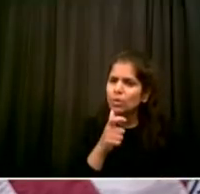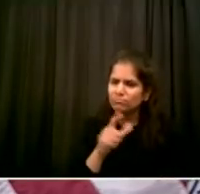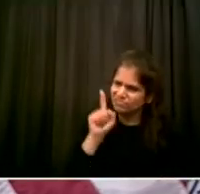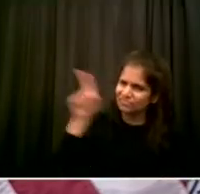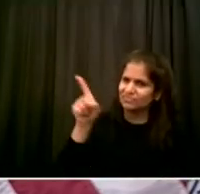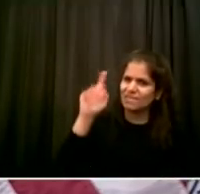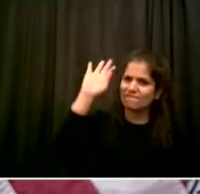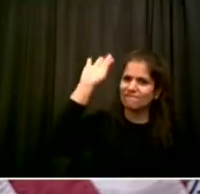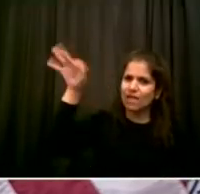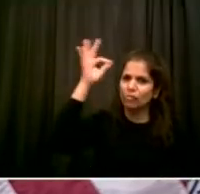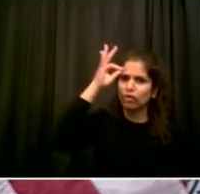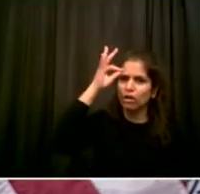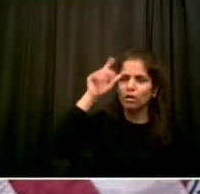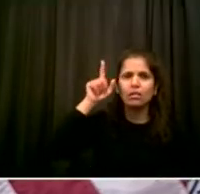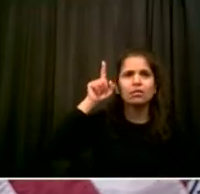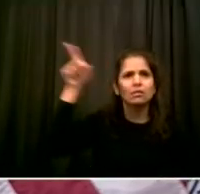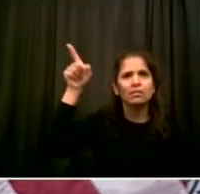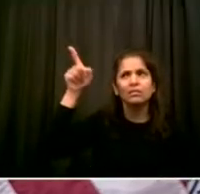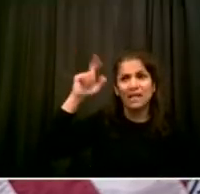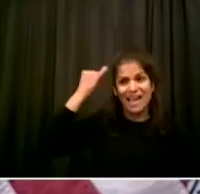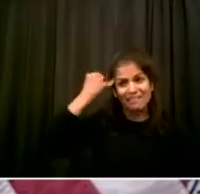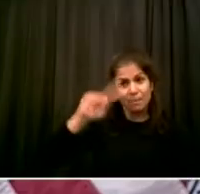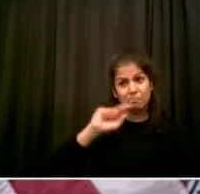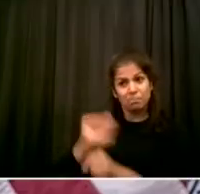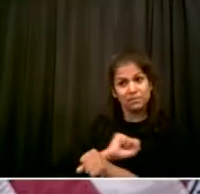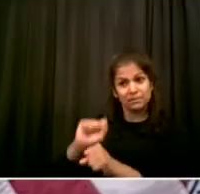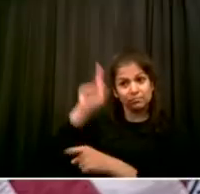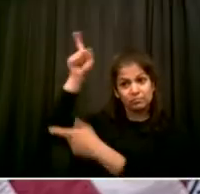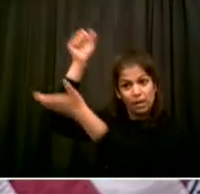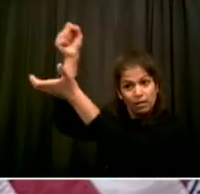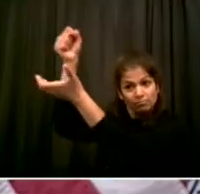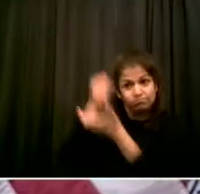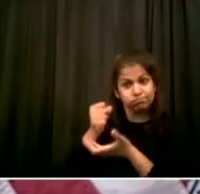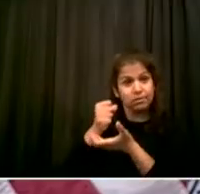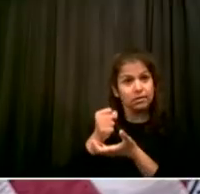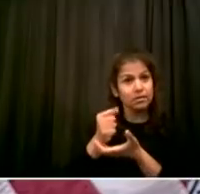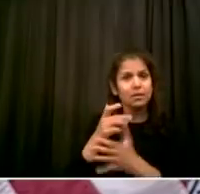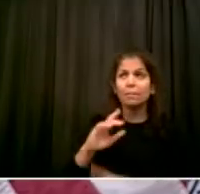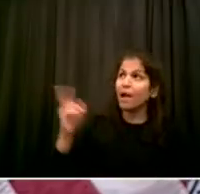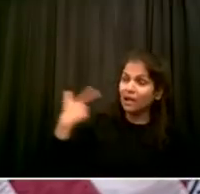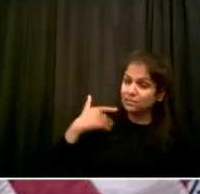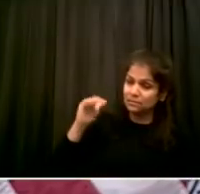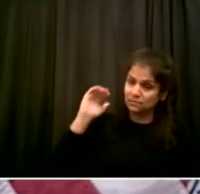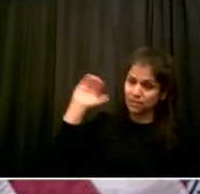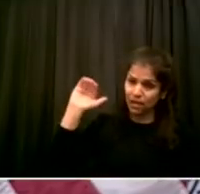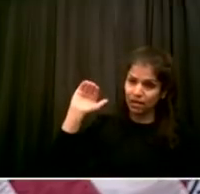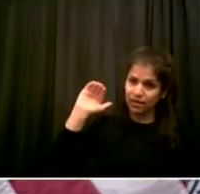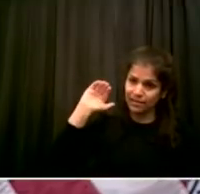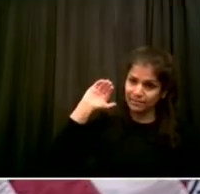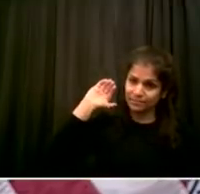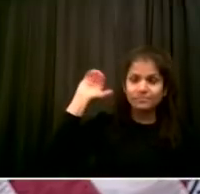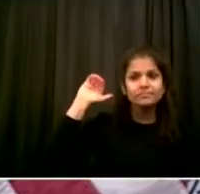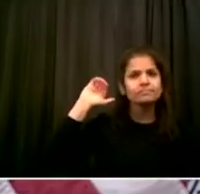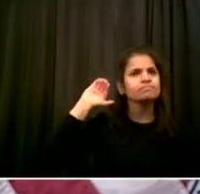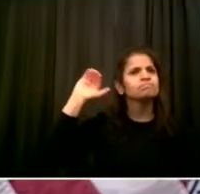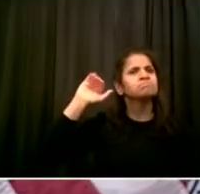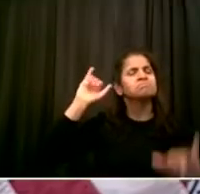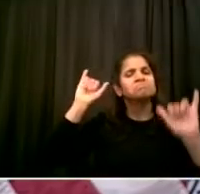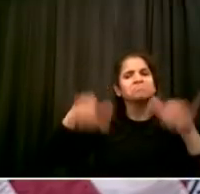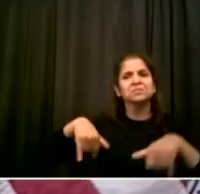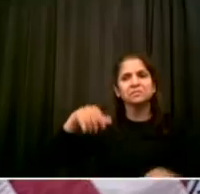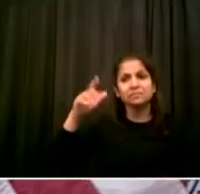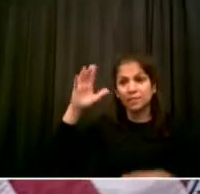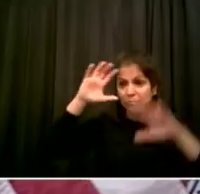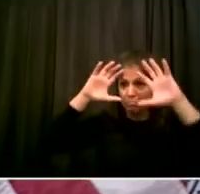once again for action. We're not hearing from the president. We're not hearing from the Senate Majority Leader. In fact, I spoke to Senator Schumer yesterday.